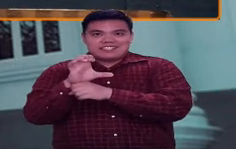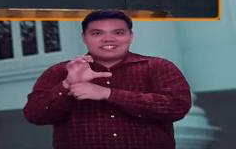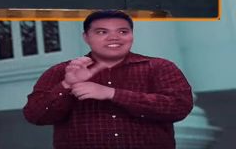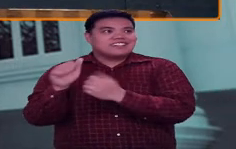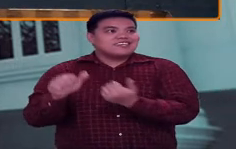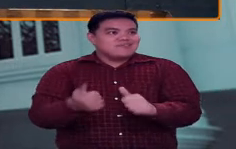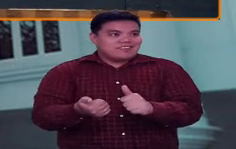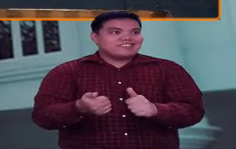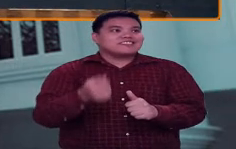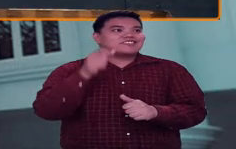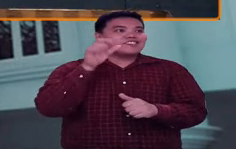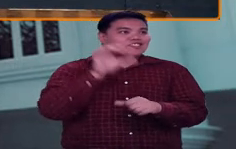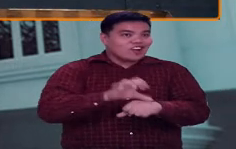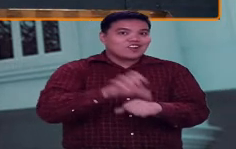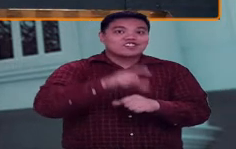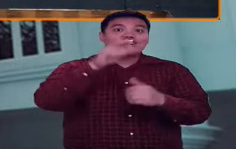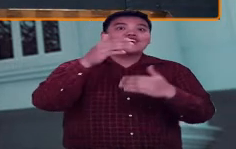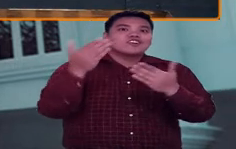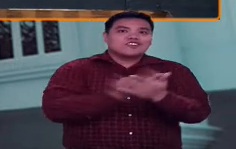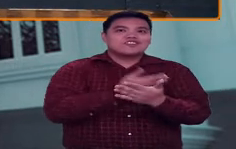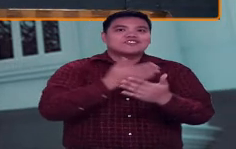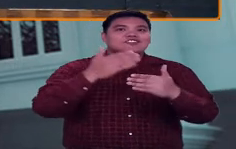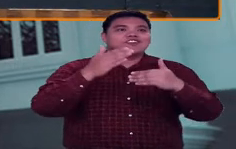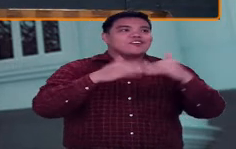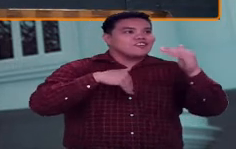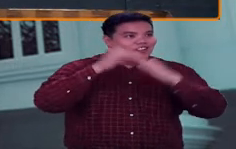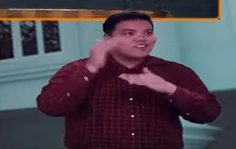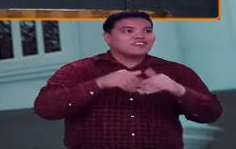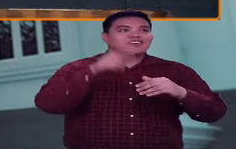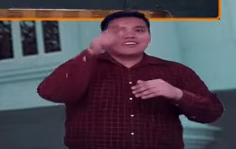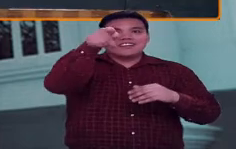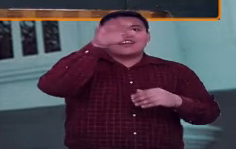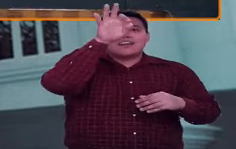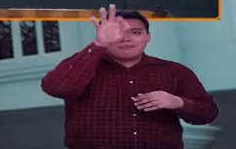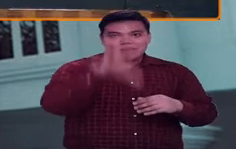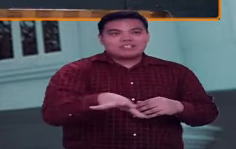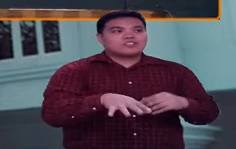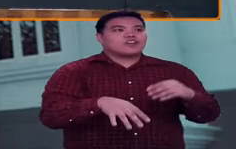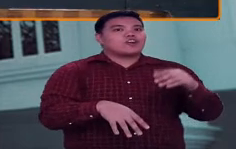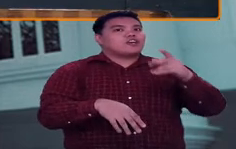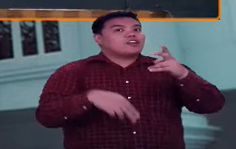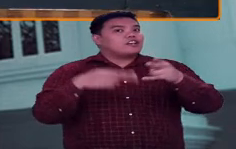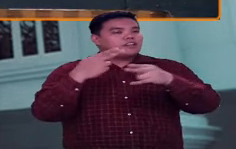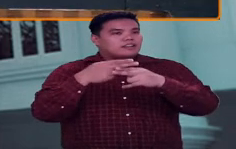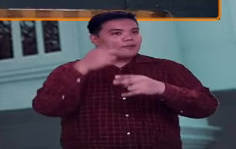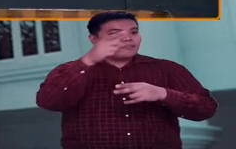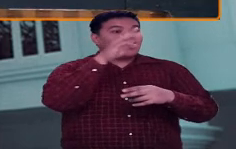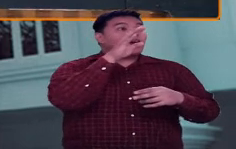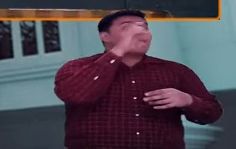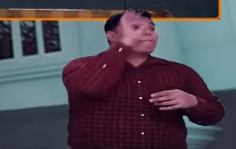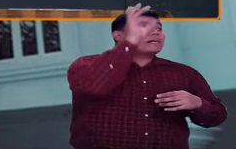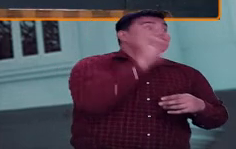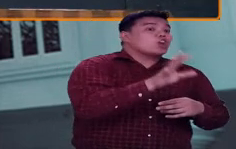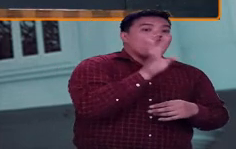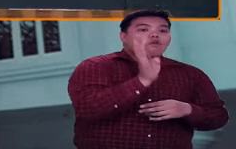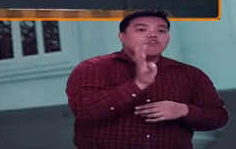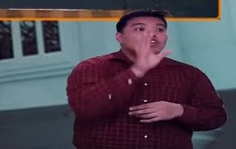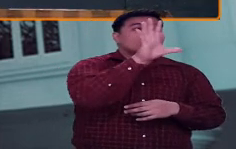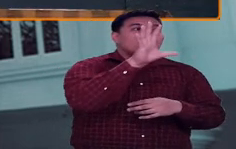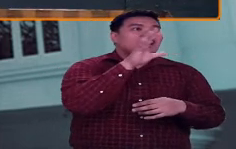building. It's a nice building. Pastor Paul Gichuki has been the pastor of that church for 45